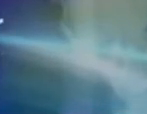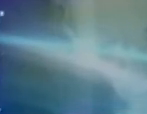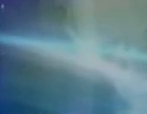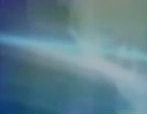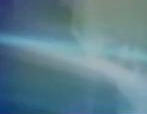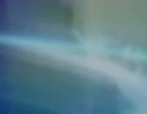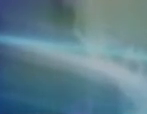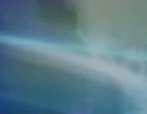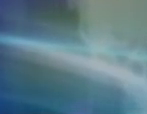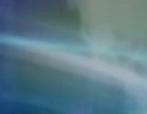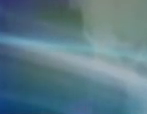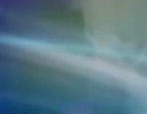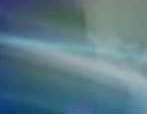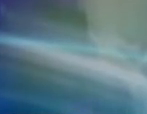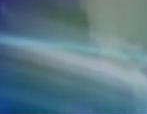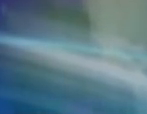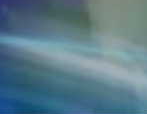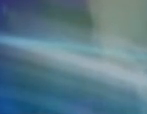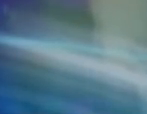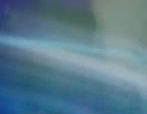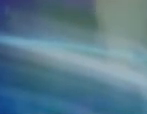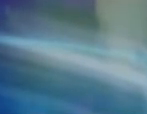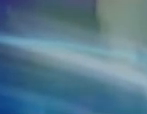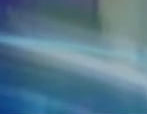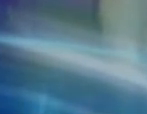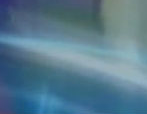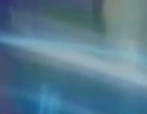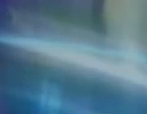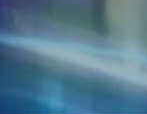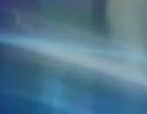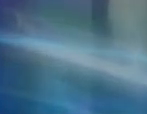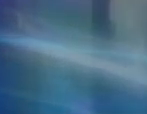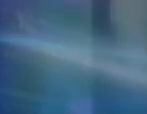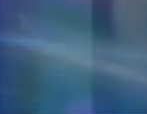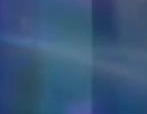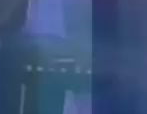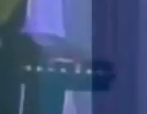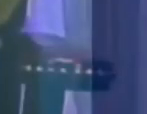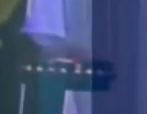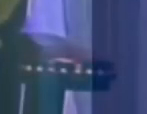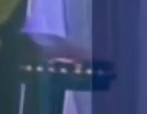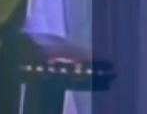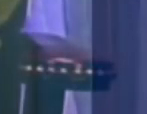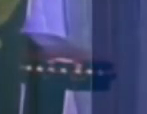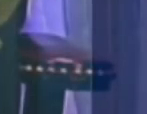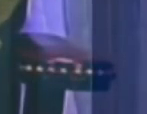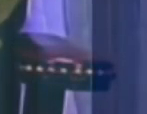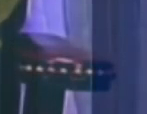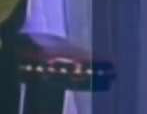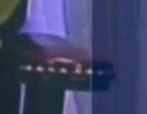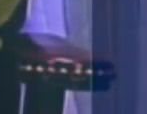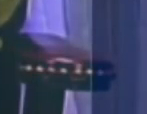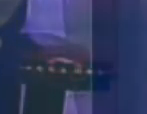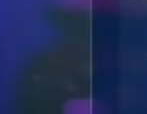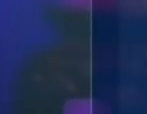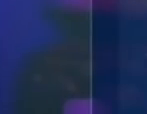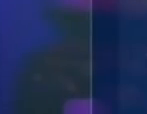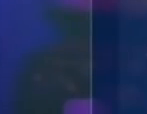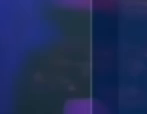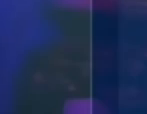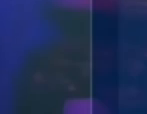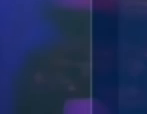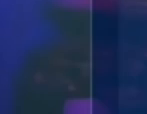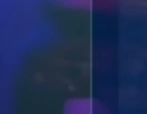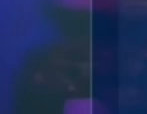2022 is a year of positional manifestation. My God. My God. I just said something. A year